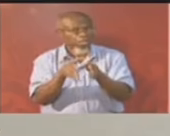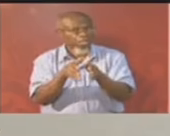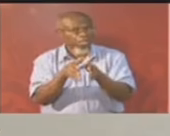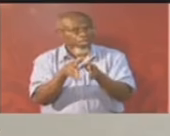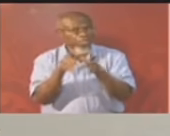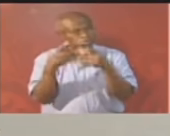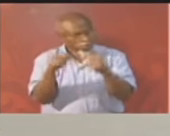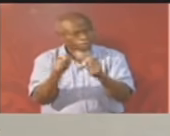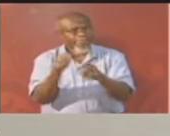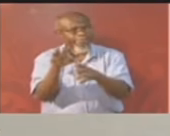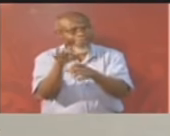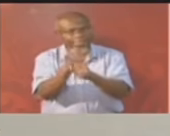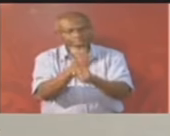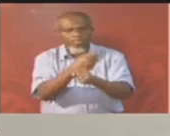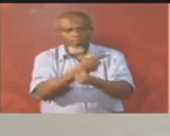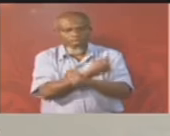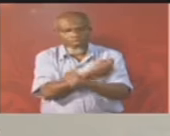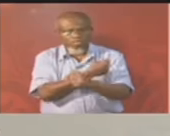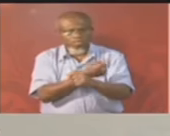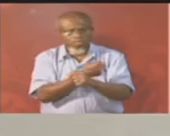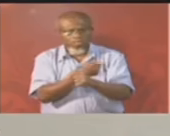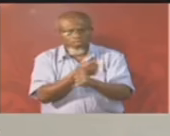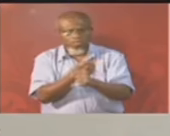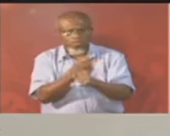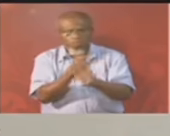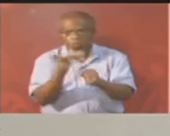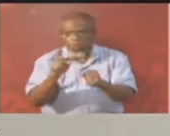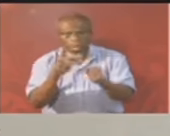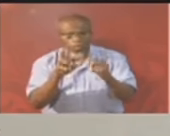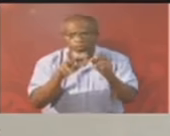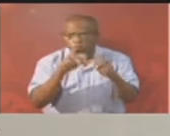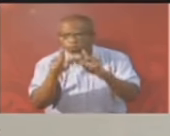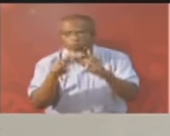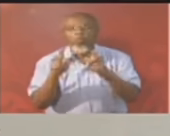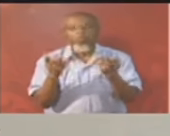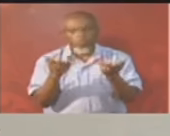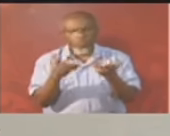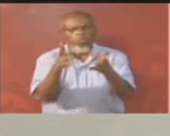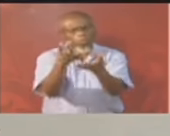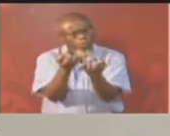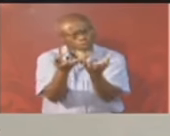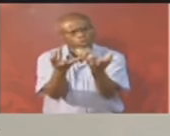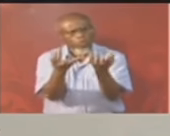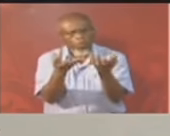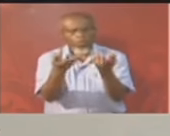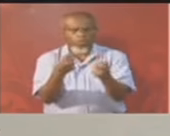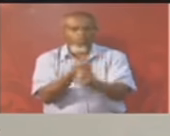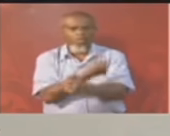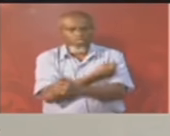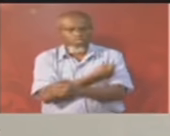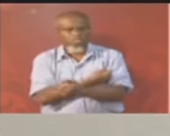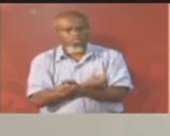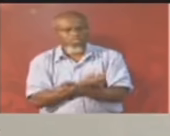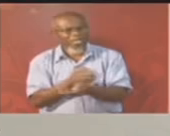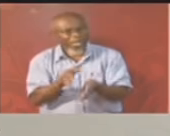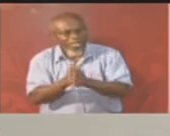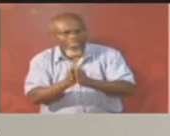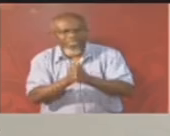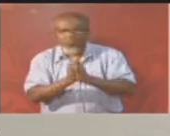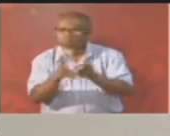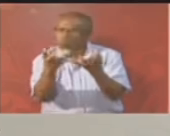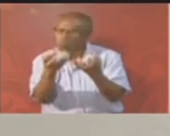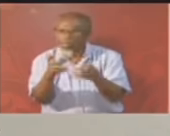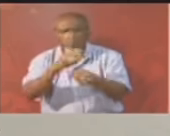seeing very vigorous demand for vaccines. People wanting to get the vaccine, people are clamoring for